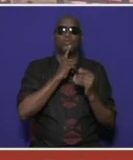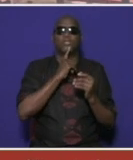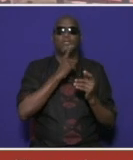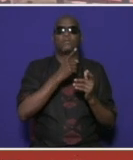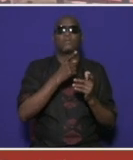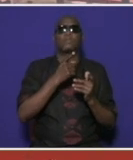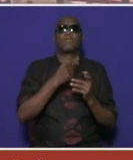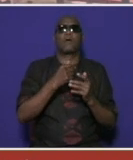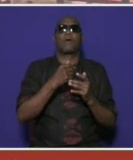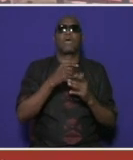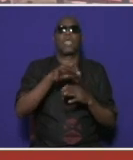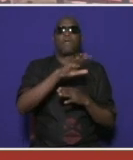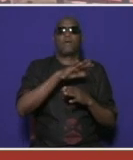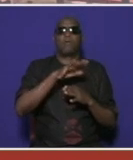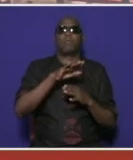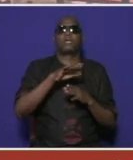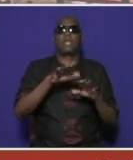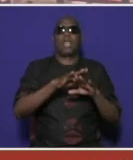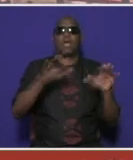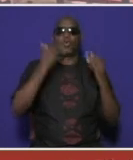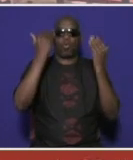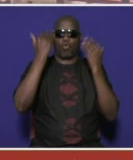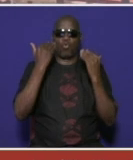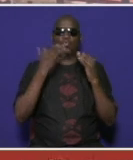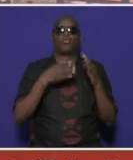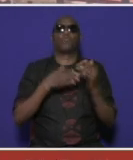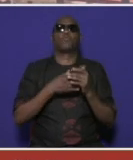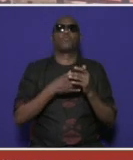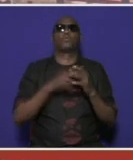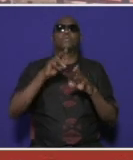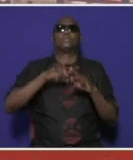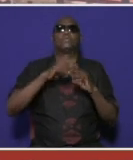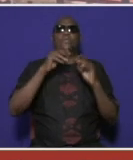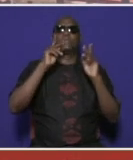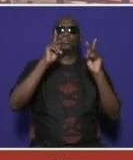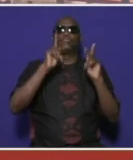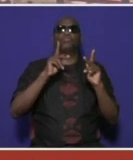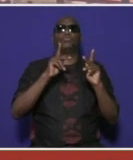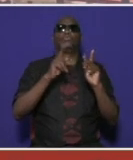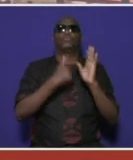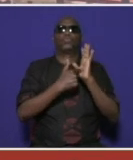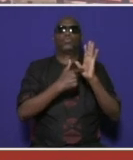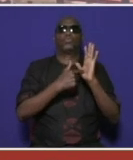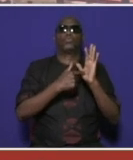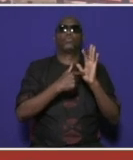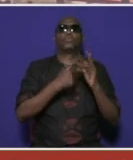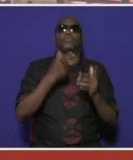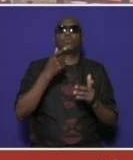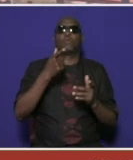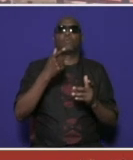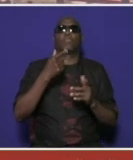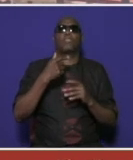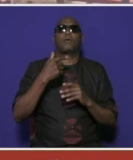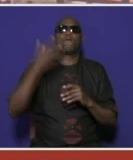verdict issued by an Environment and Lands Court sitting in Kisumu, which ruled that the land belongs to the late politician. In the application,